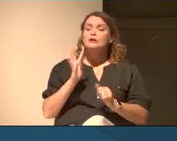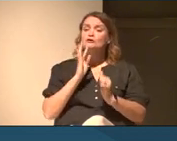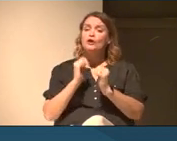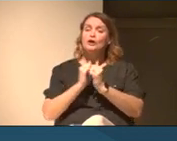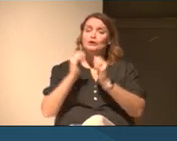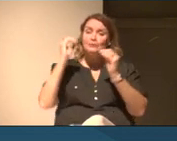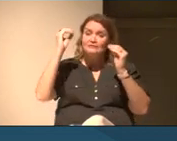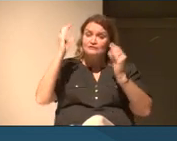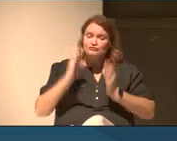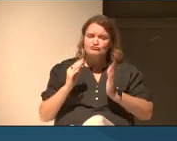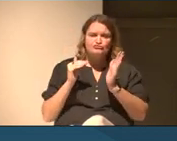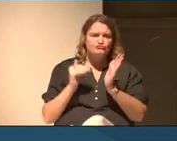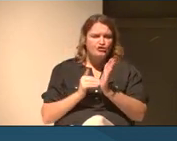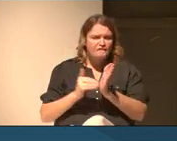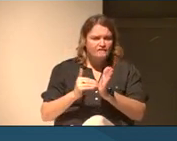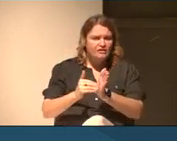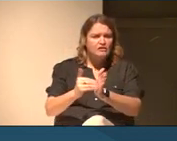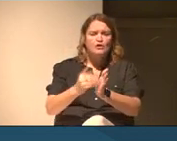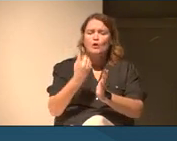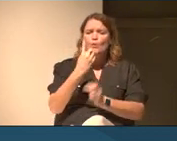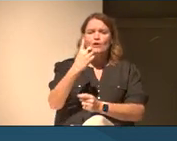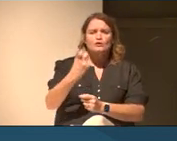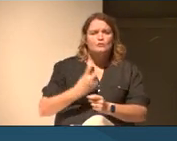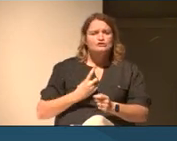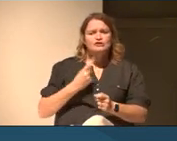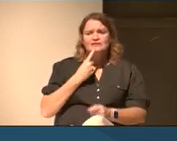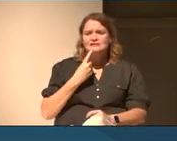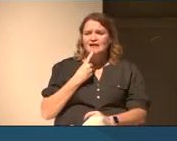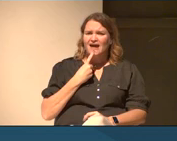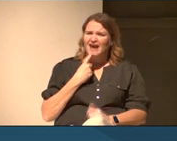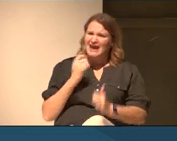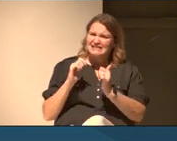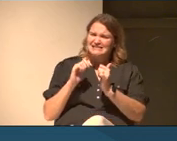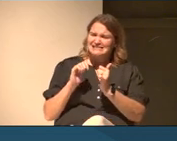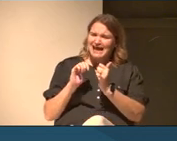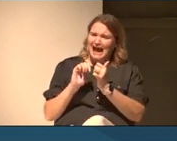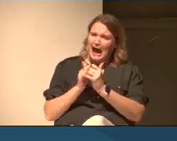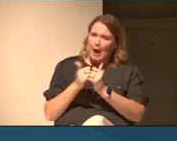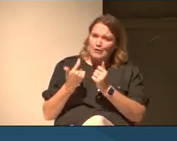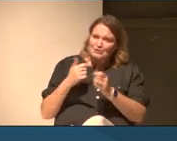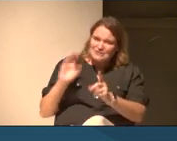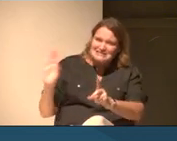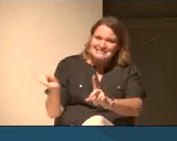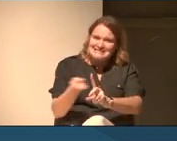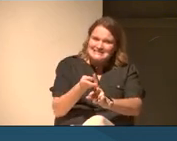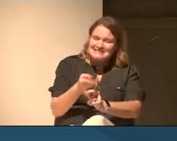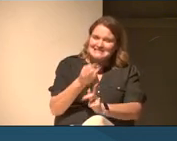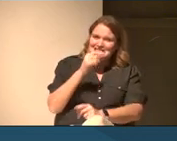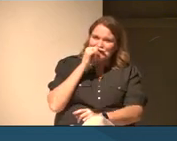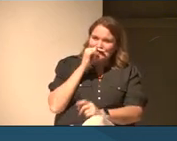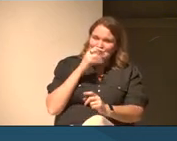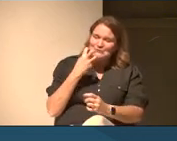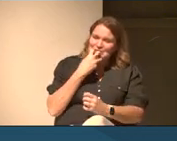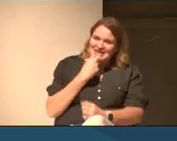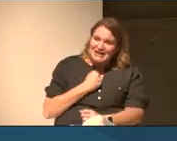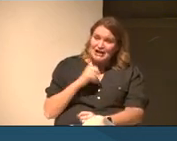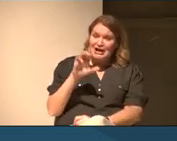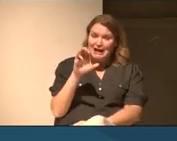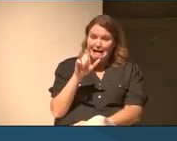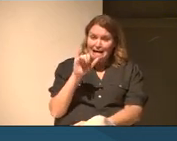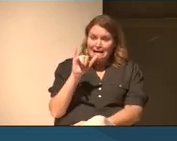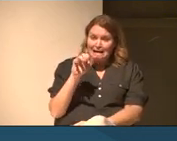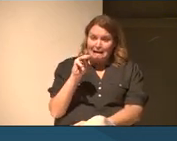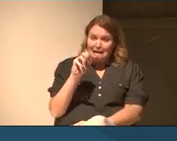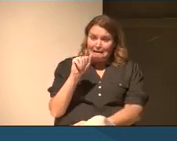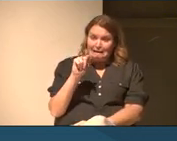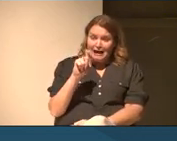often, one of the questions we get is, you know, how do we get our kids to care, right? This climate change is this massive problem, and